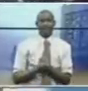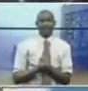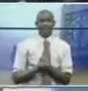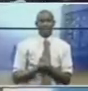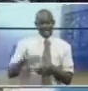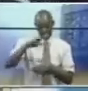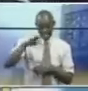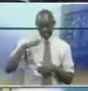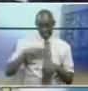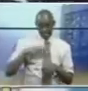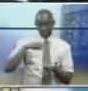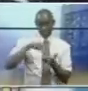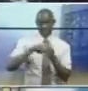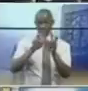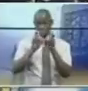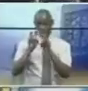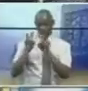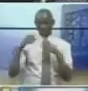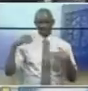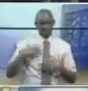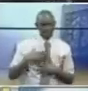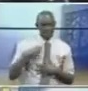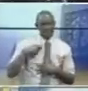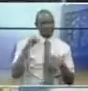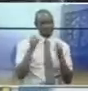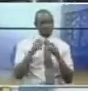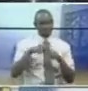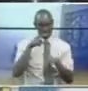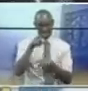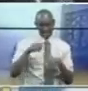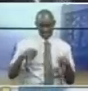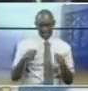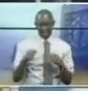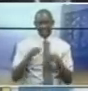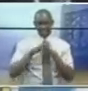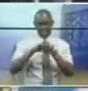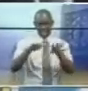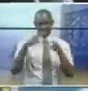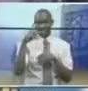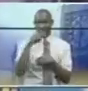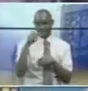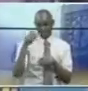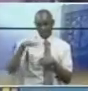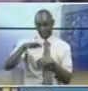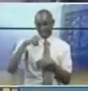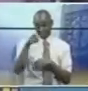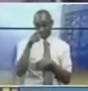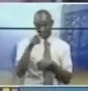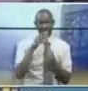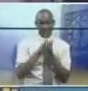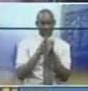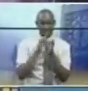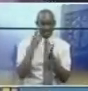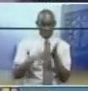Area residents stood watching in shock as news of the murder spread in Kayole village of Naivasha. Residents are alleging